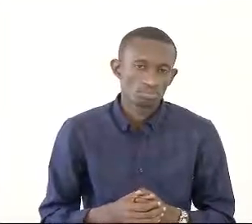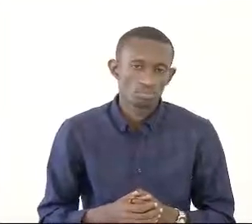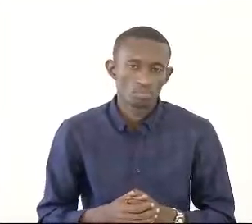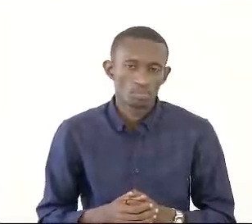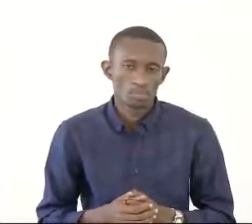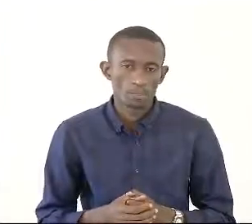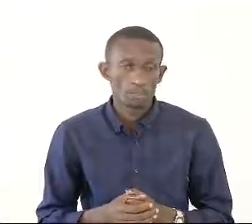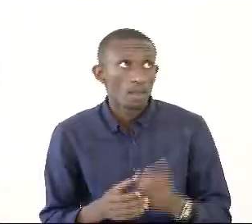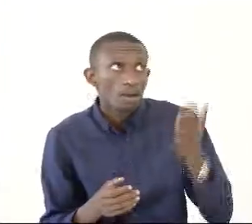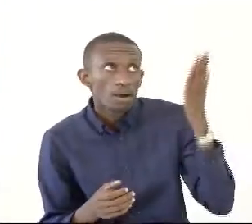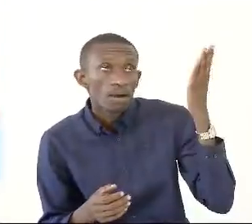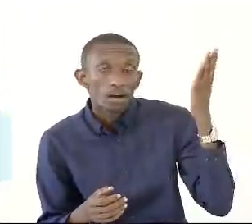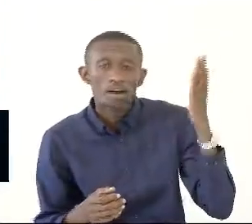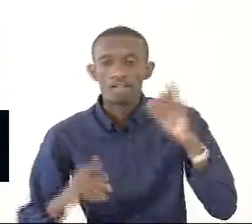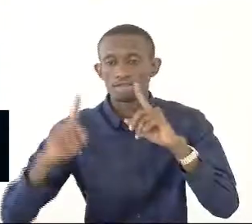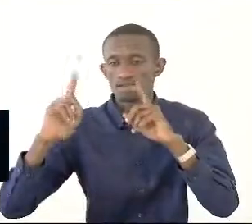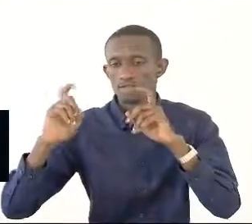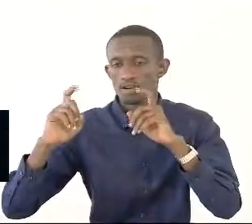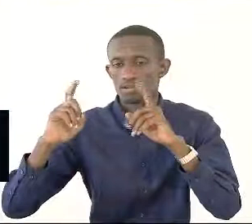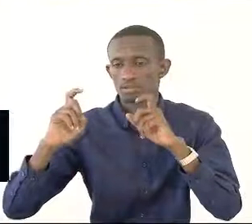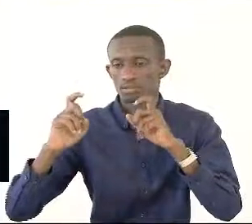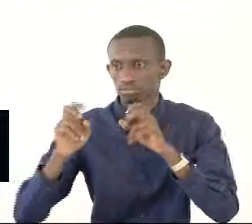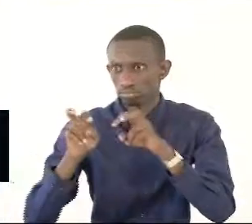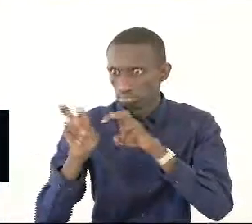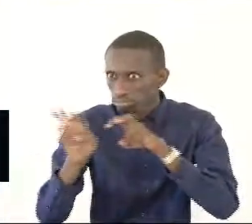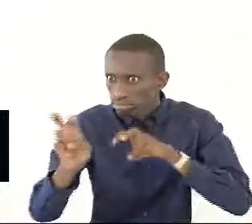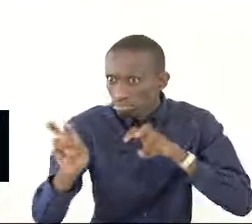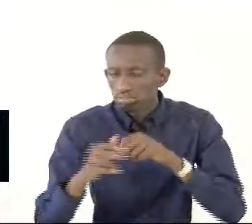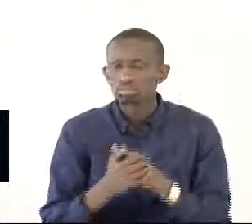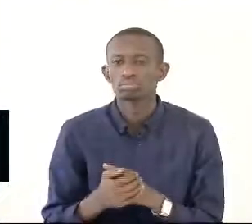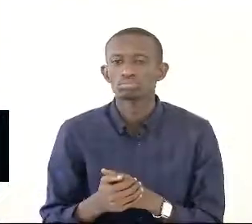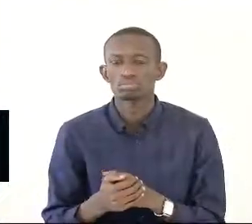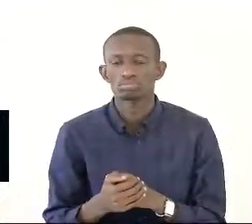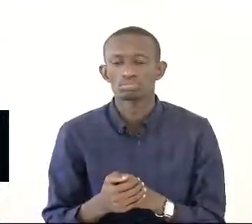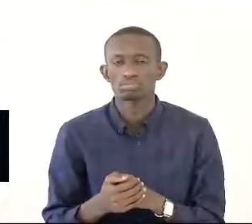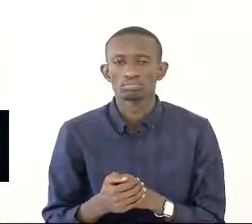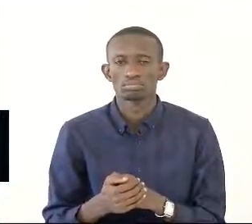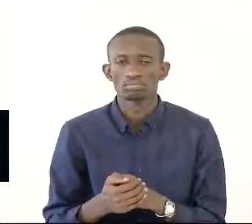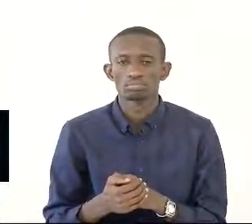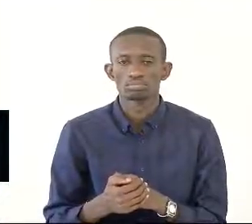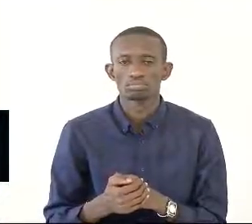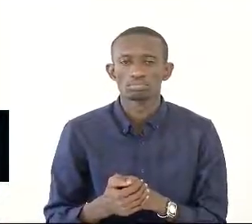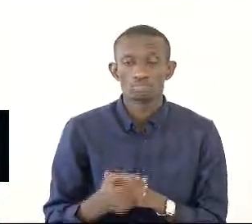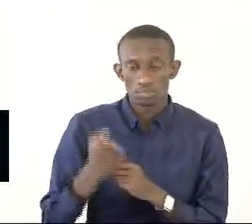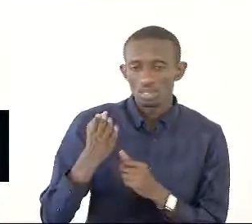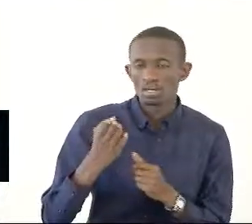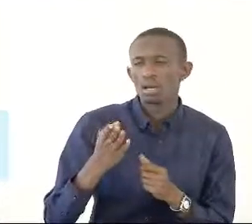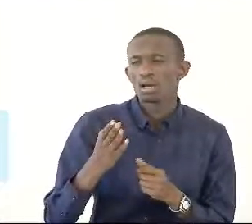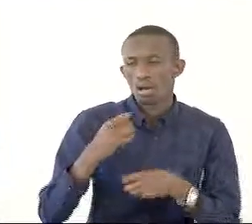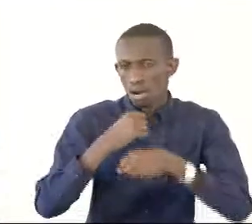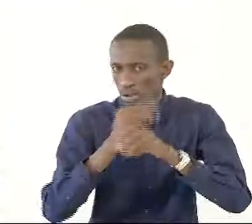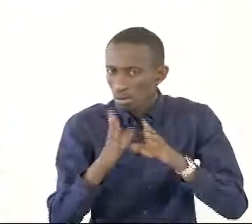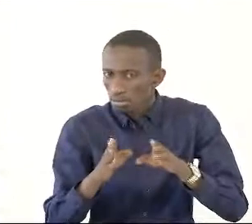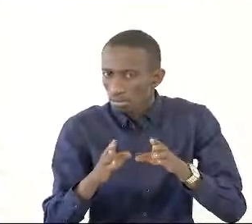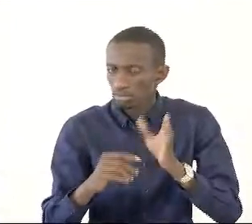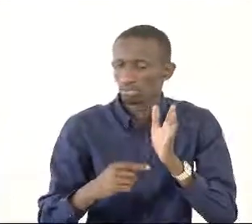as the photographic detector. So they are mainly used by, here they are mainly used by the workers to monitor the